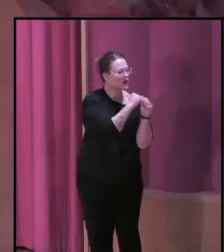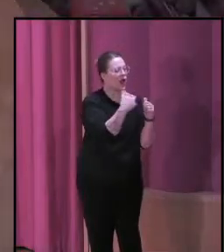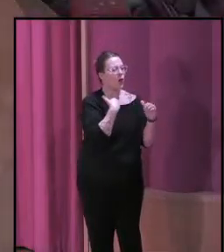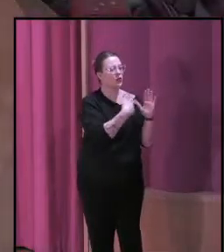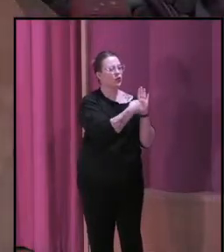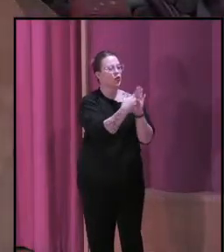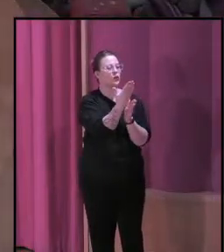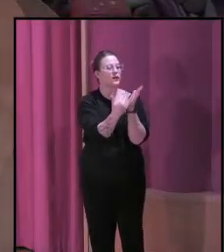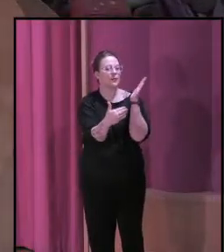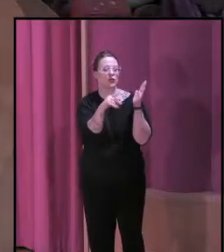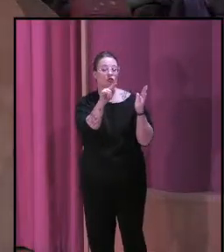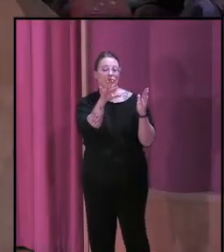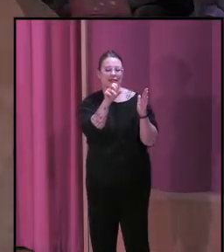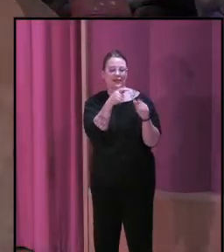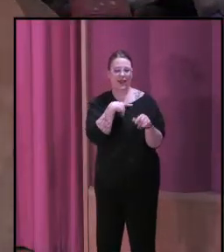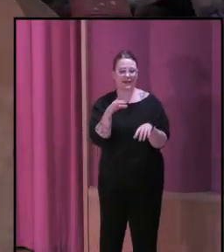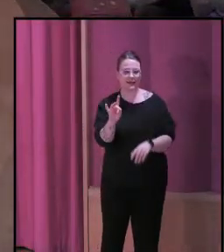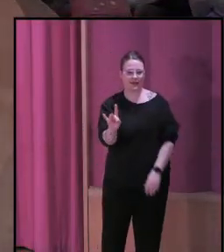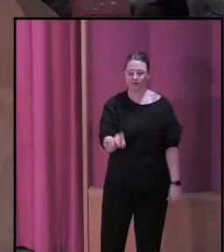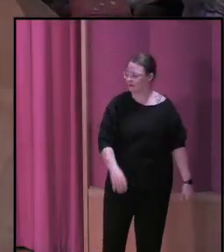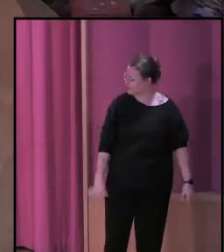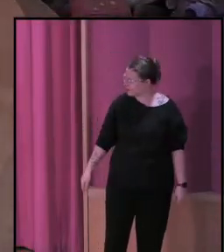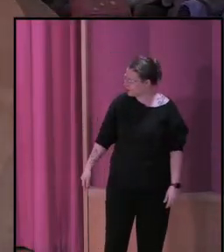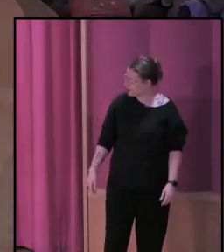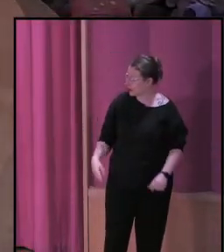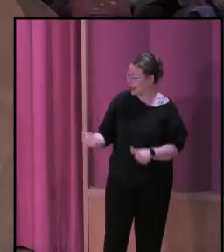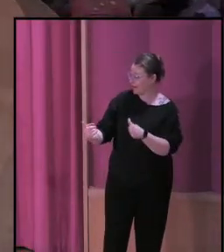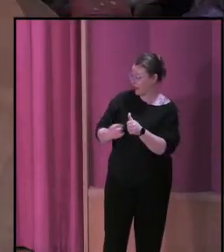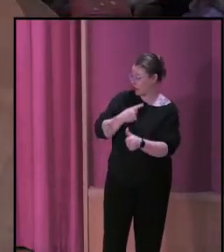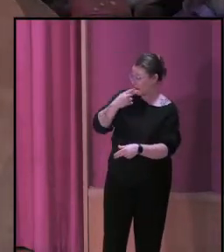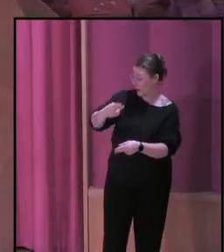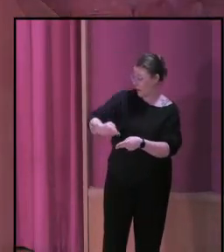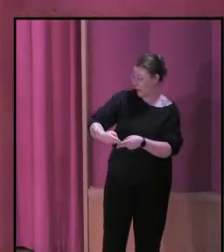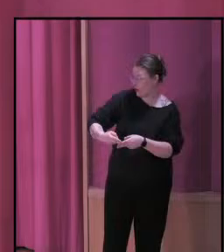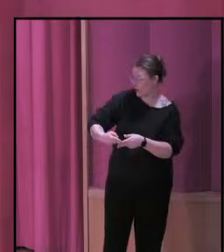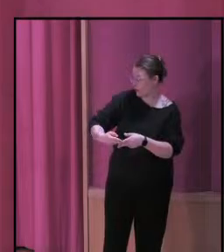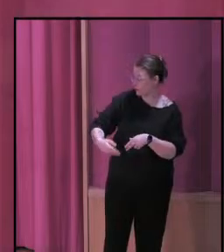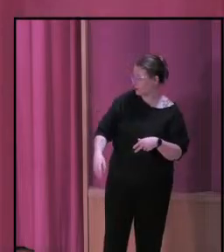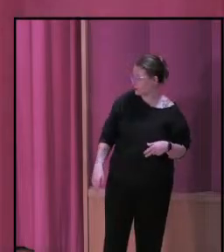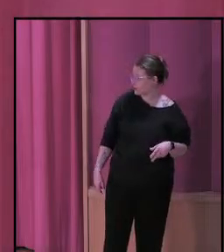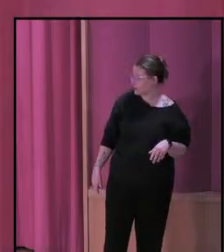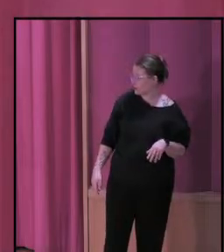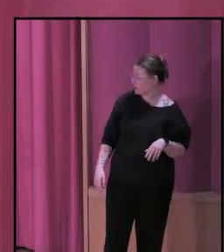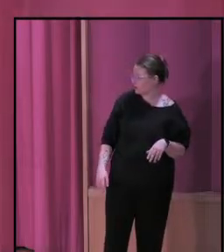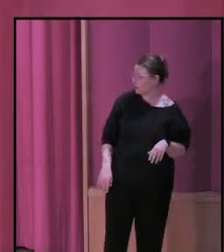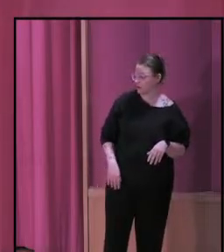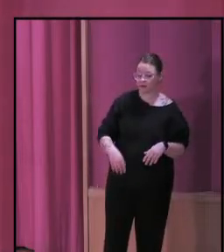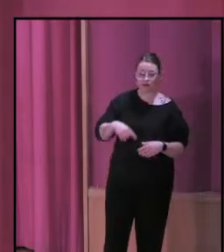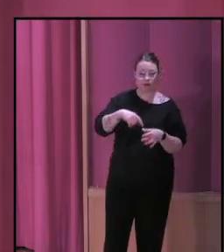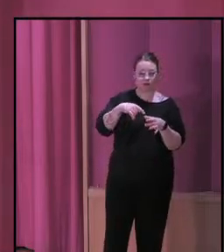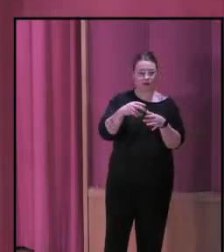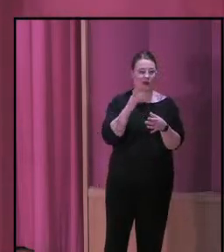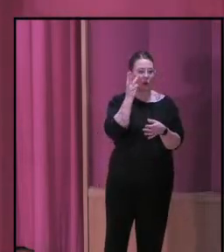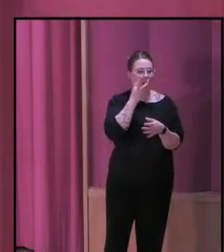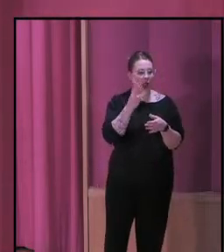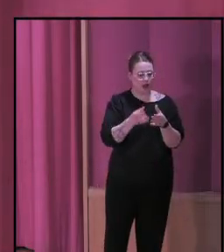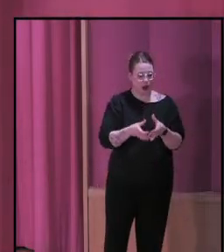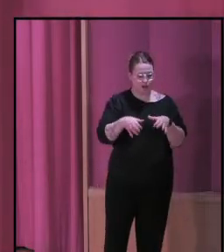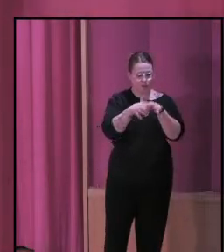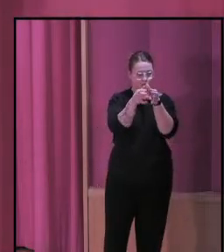one is affectionately known as the corkscrew.